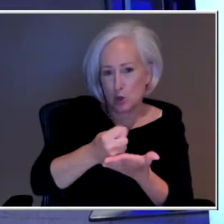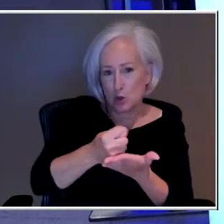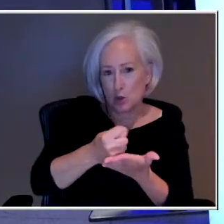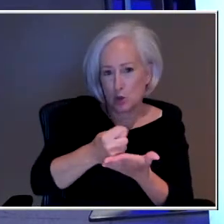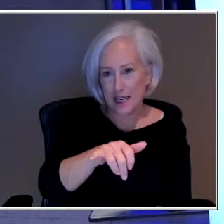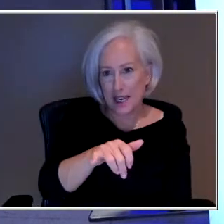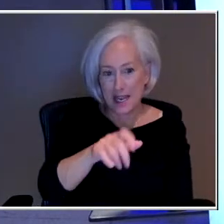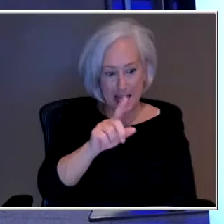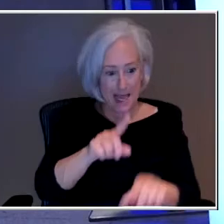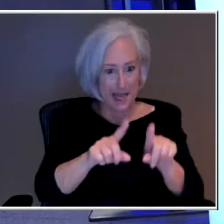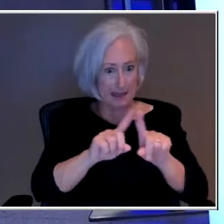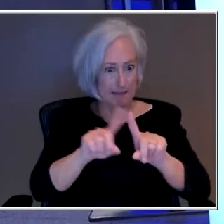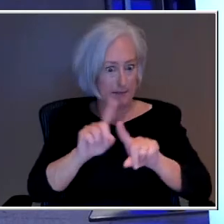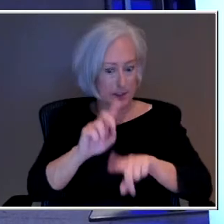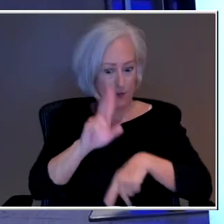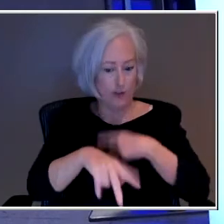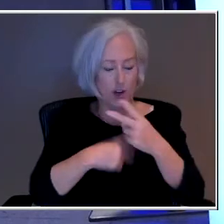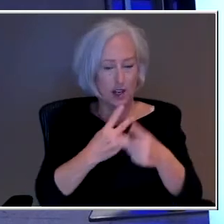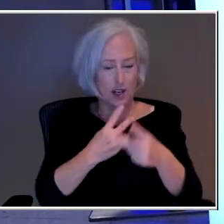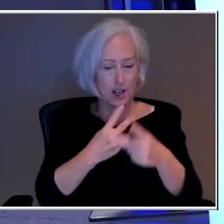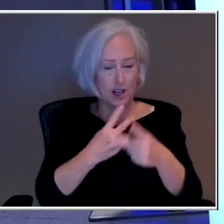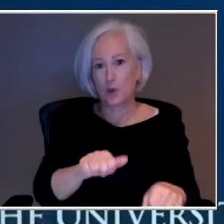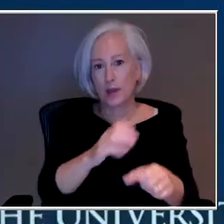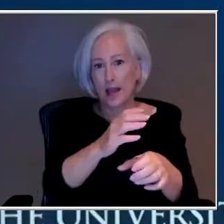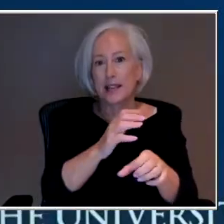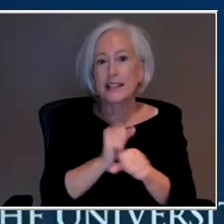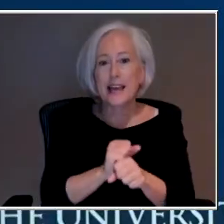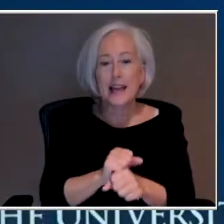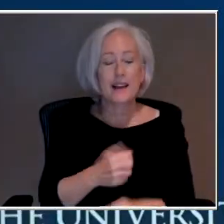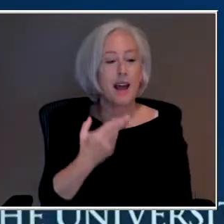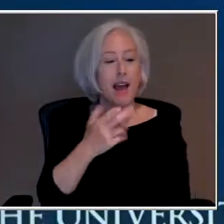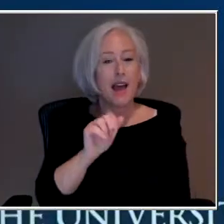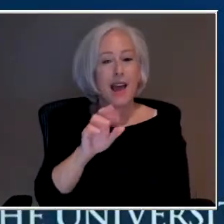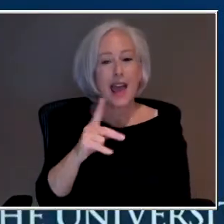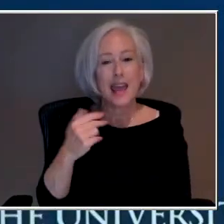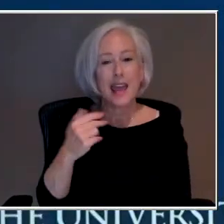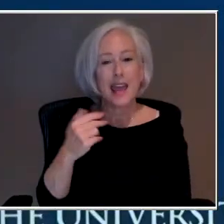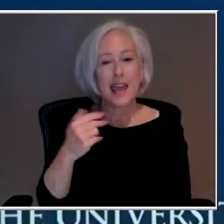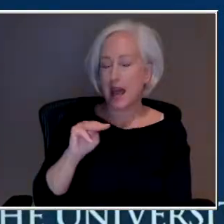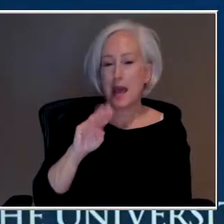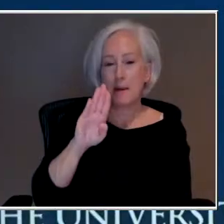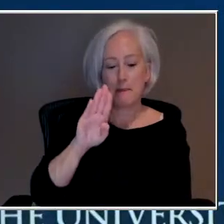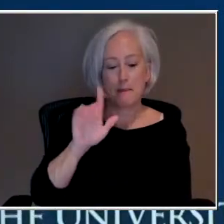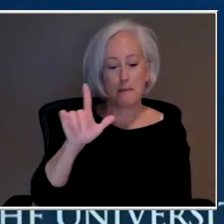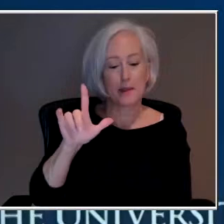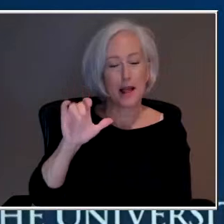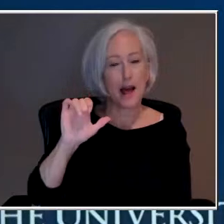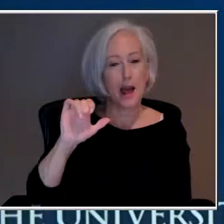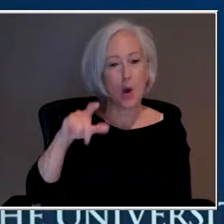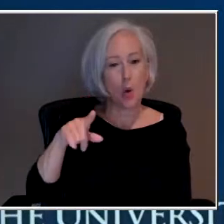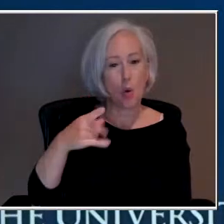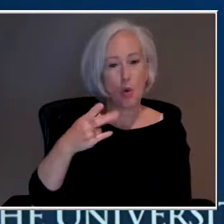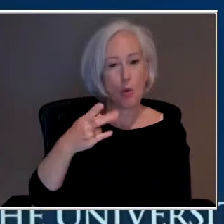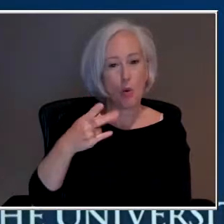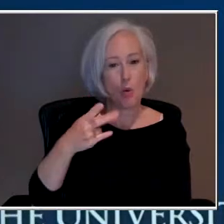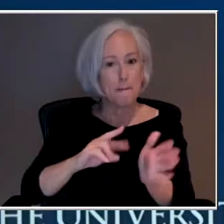people get with your team? Yeah, so Hank had something called amblyopia, which is poor vision in one eye. In his